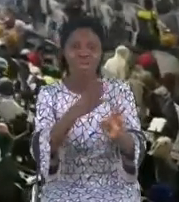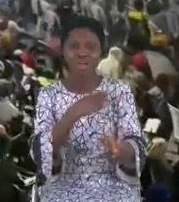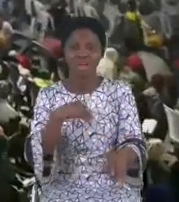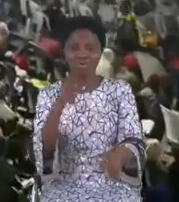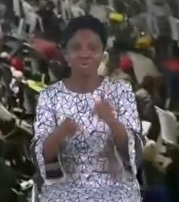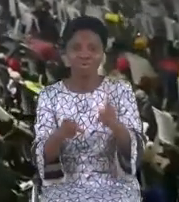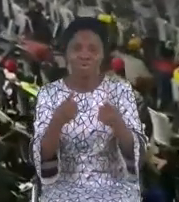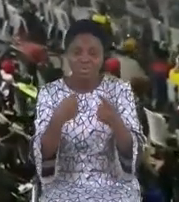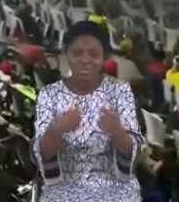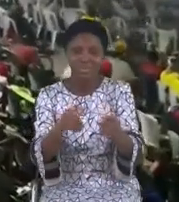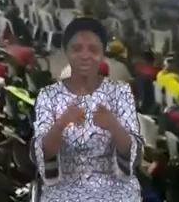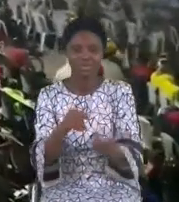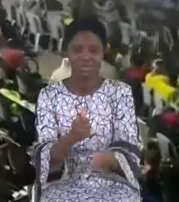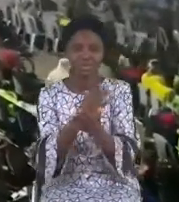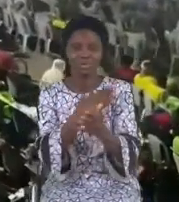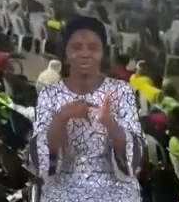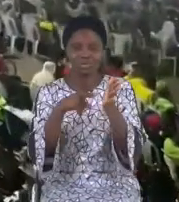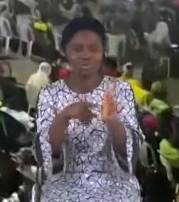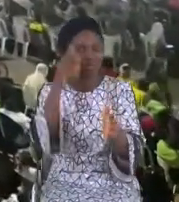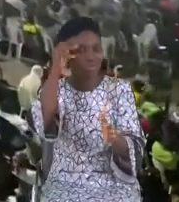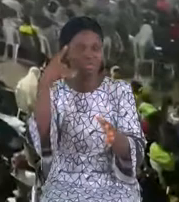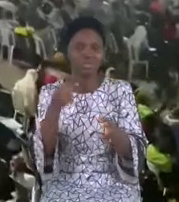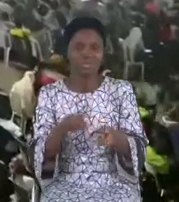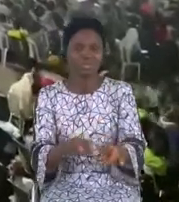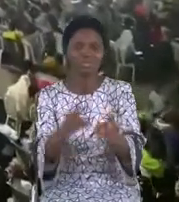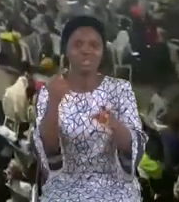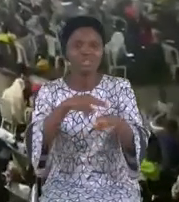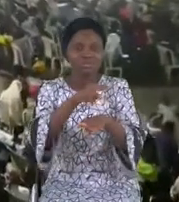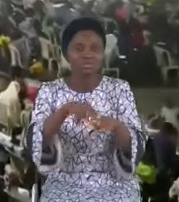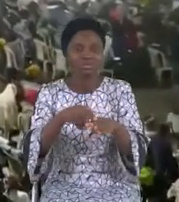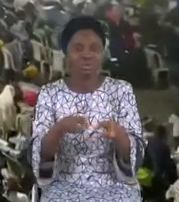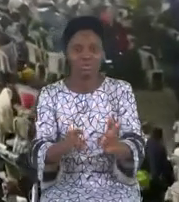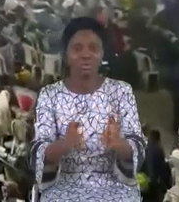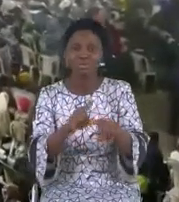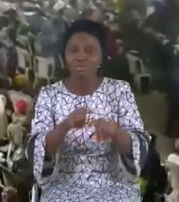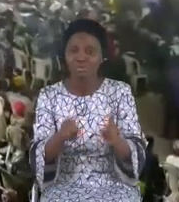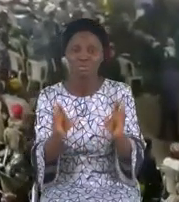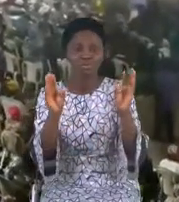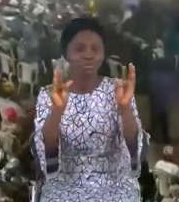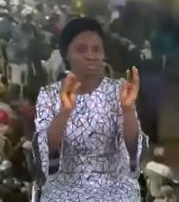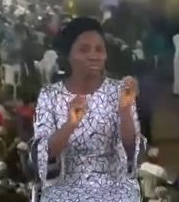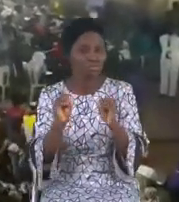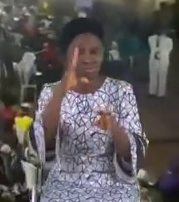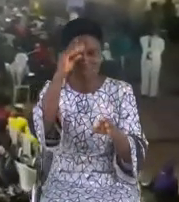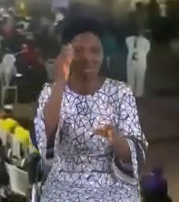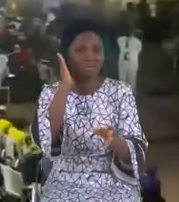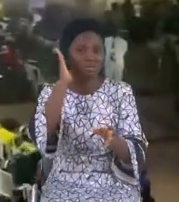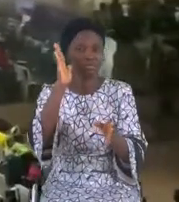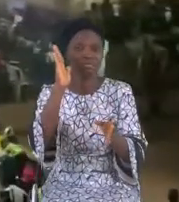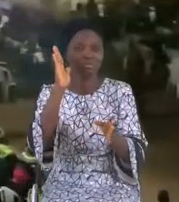show him the way the normal way no no man could help him the teachers of the